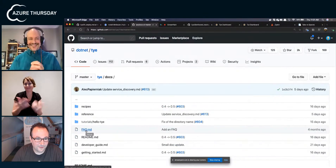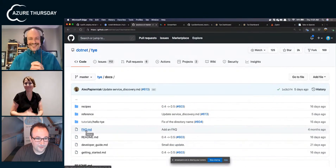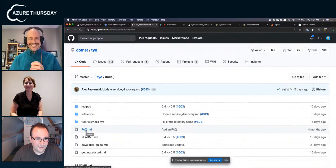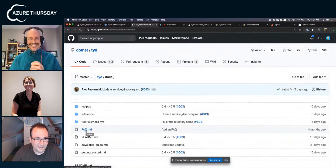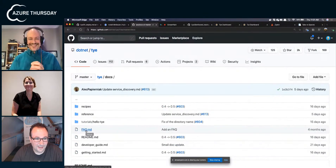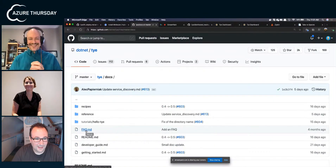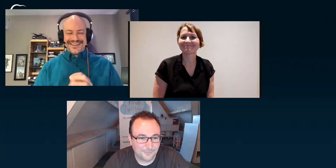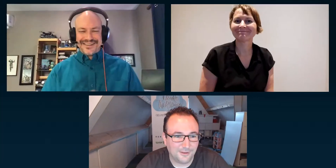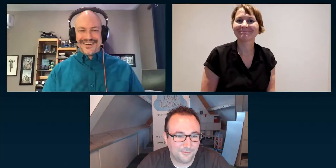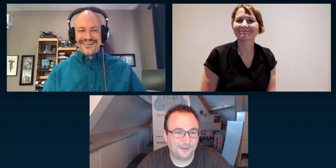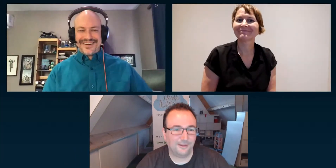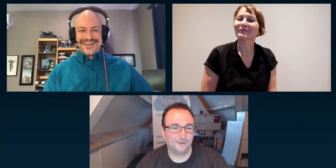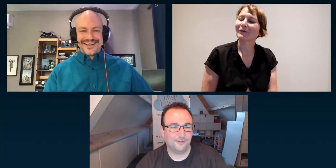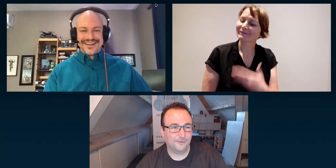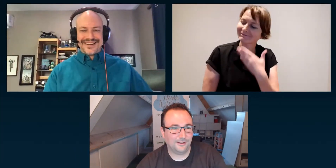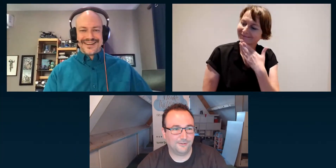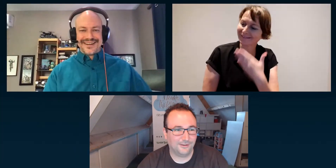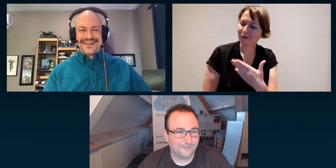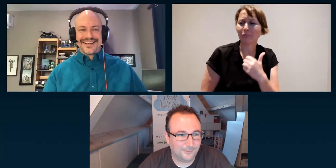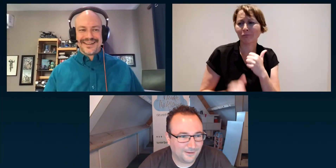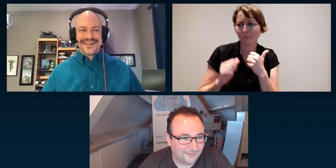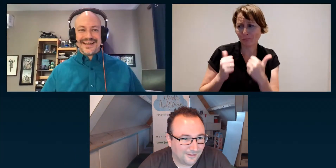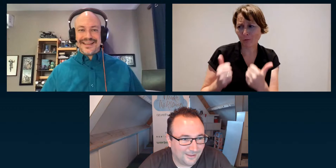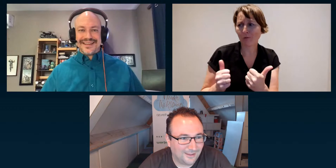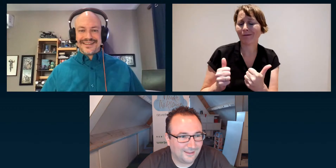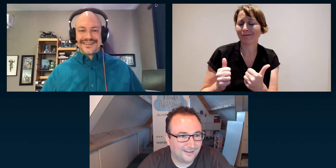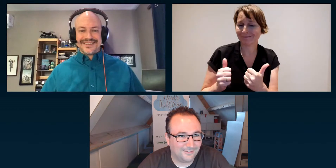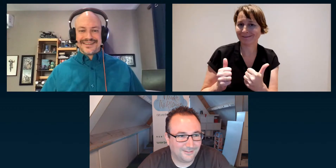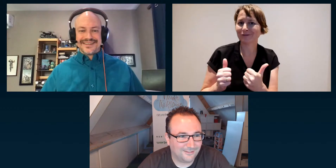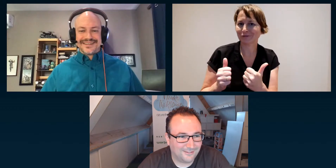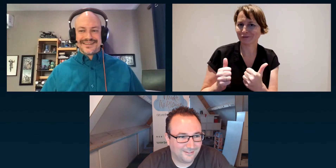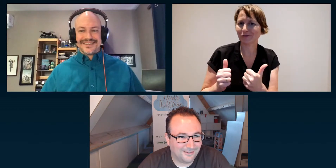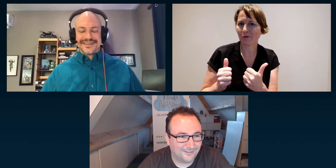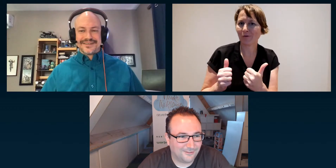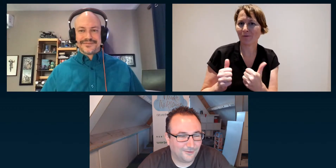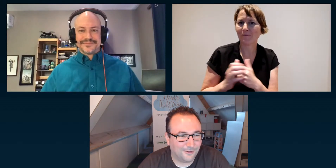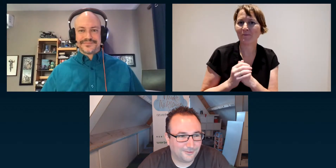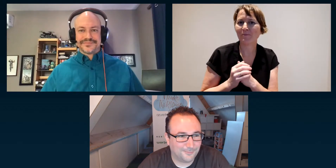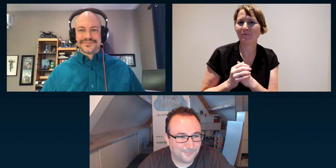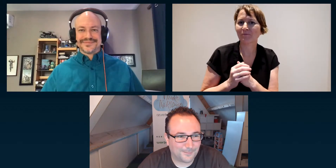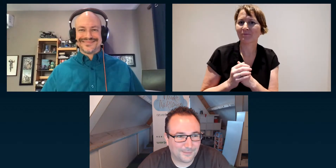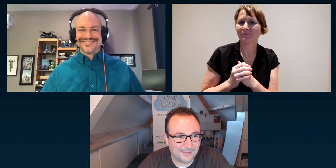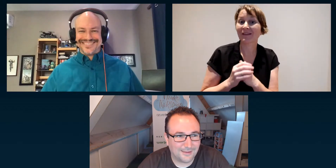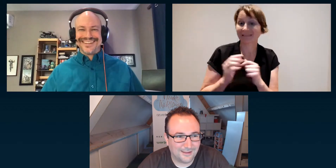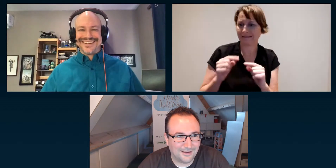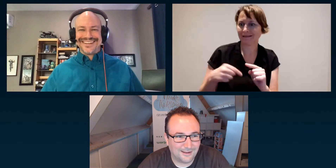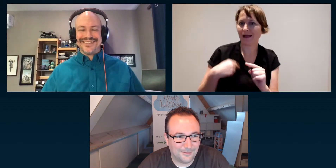enjoyed your session. I'm definitely going to look into this because this is so awesome.